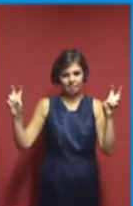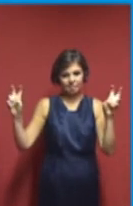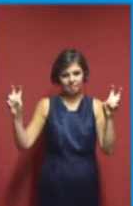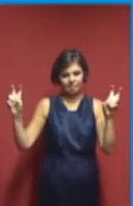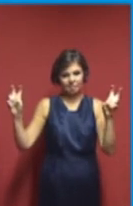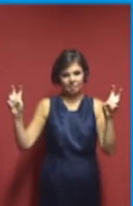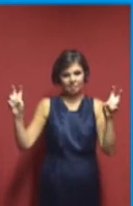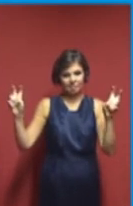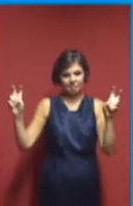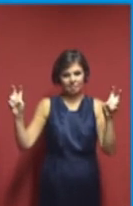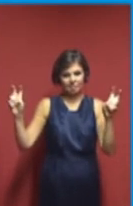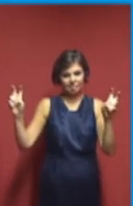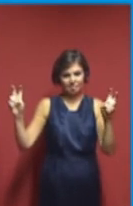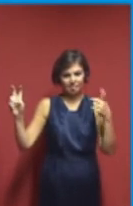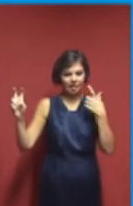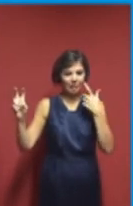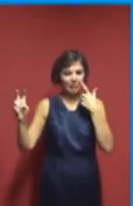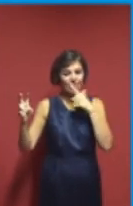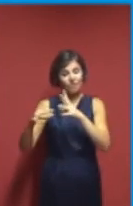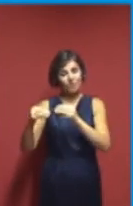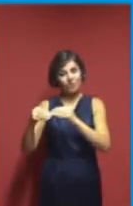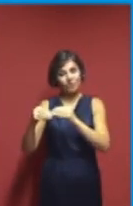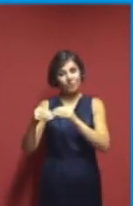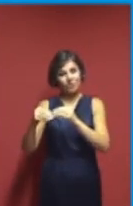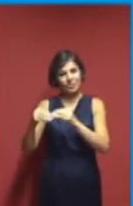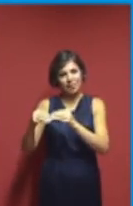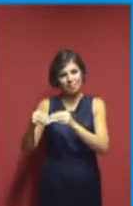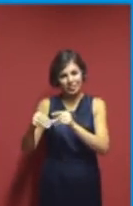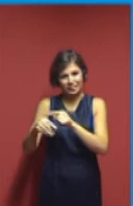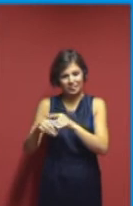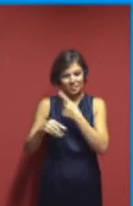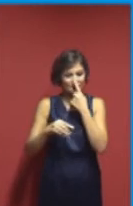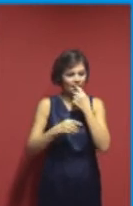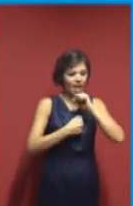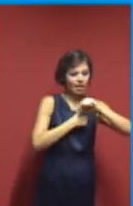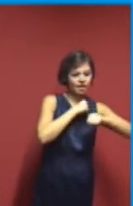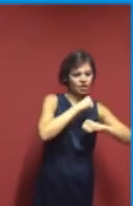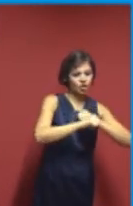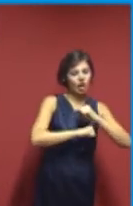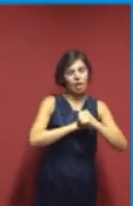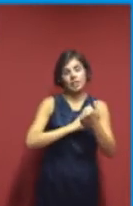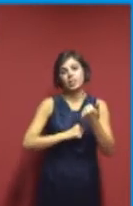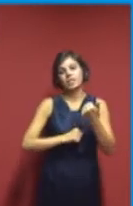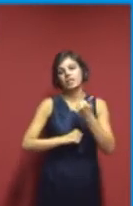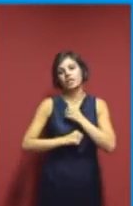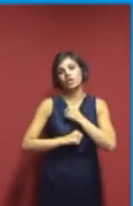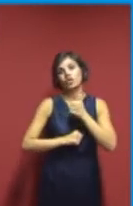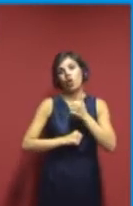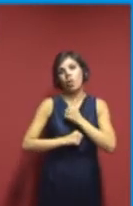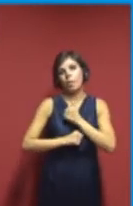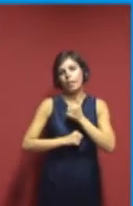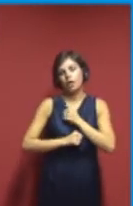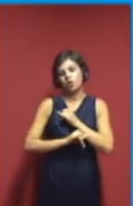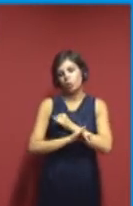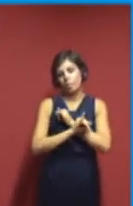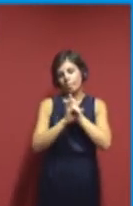is never possible in isolation. To be isolated is to be deprived